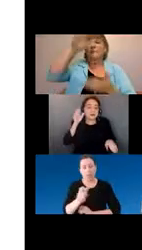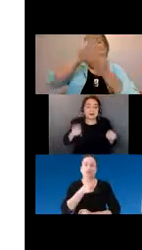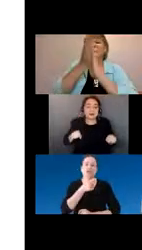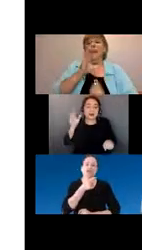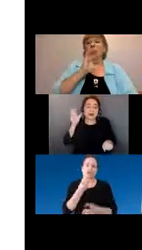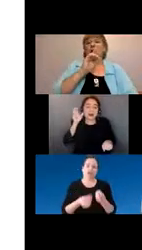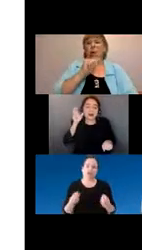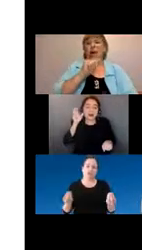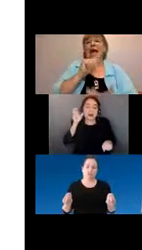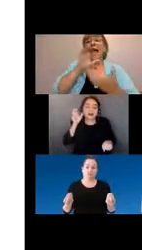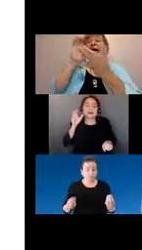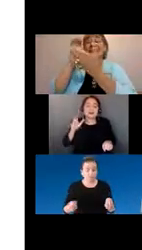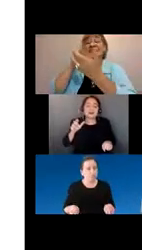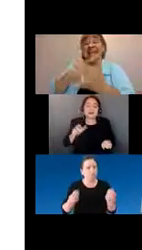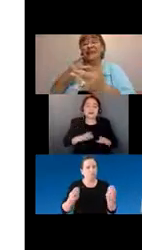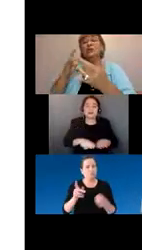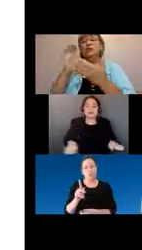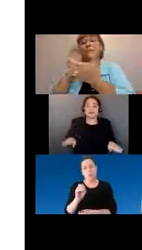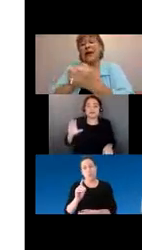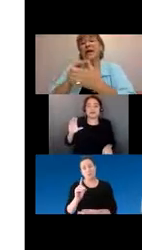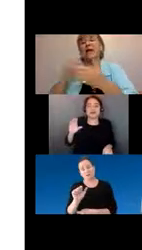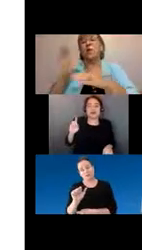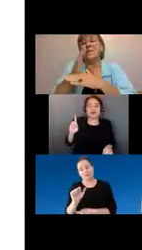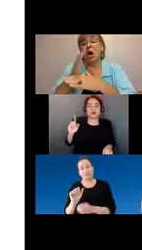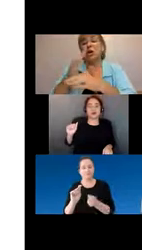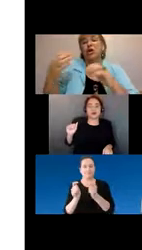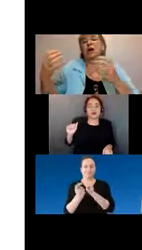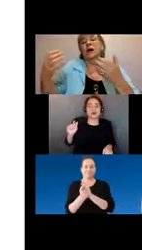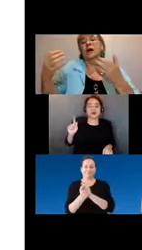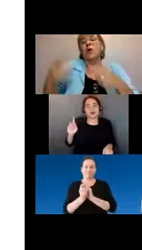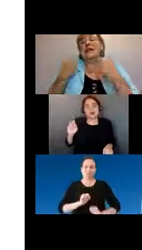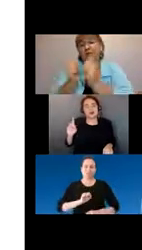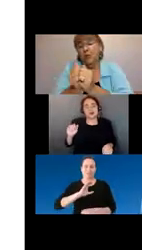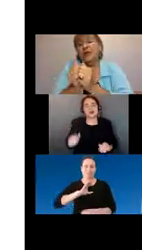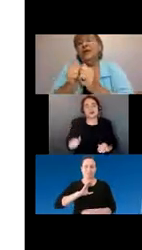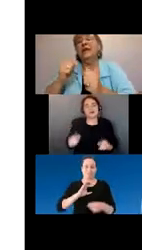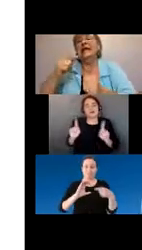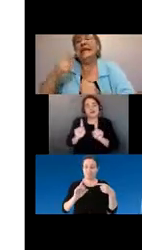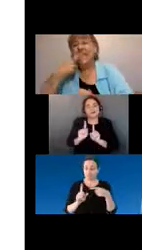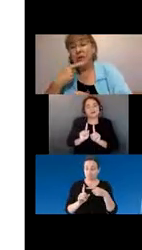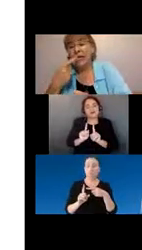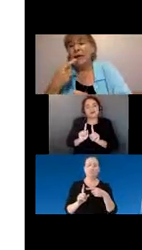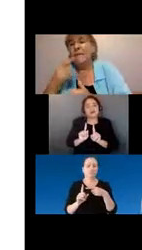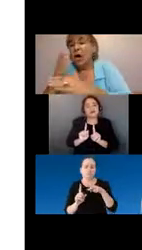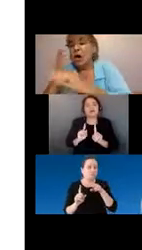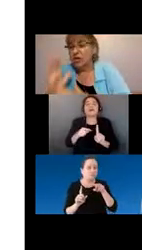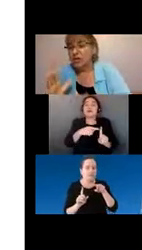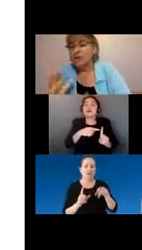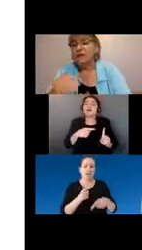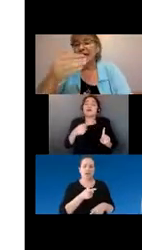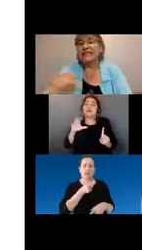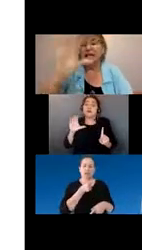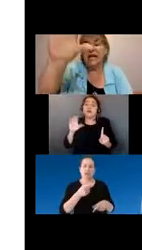grow up to become CODA and tend to marry or partner or live with hearing